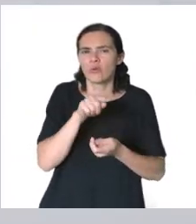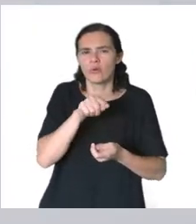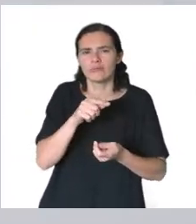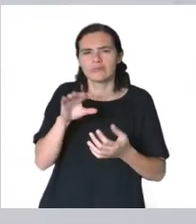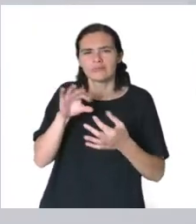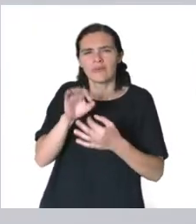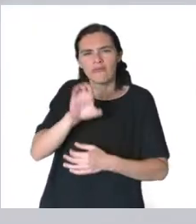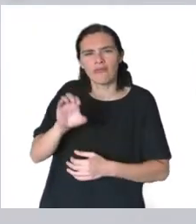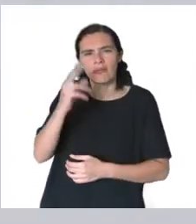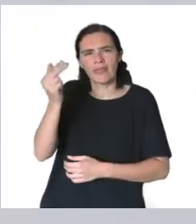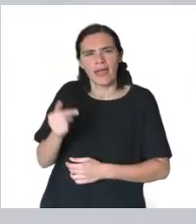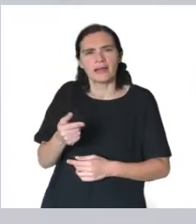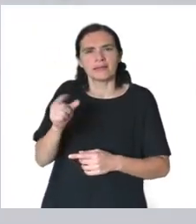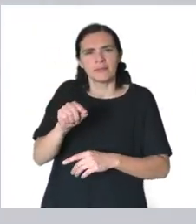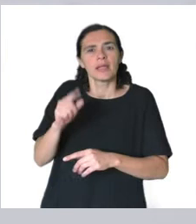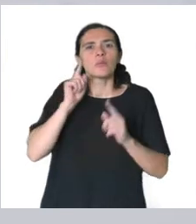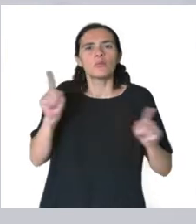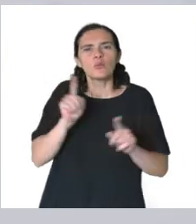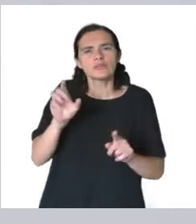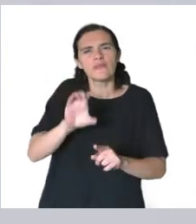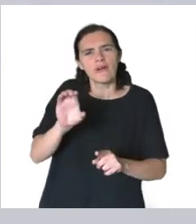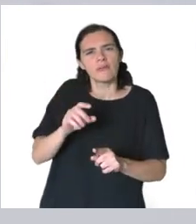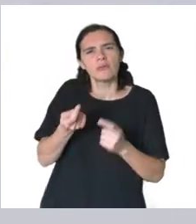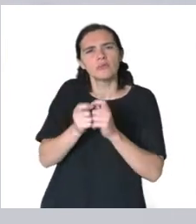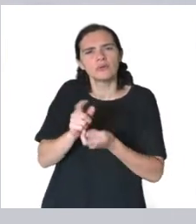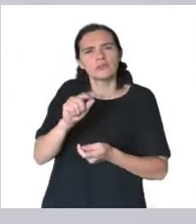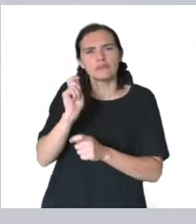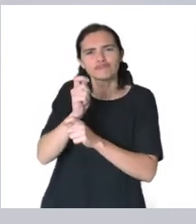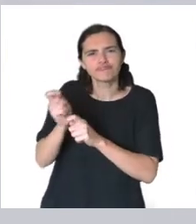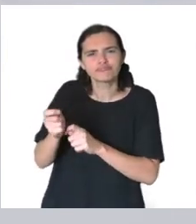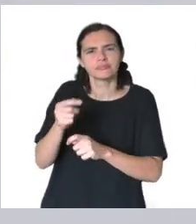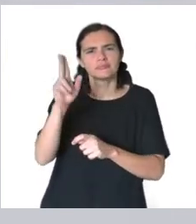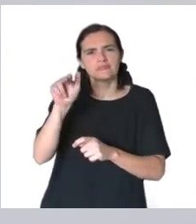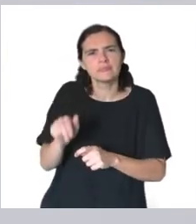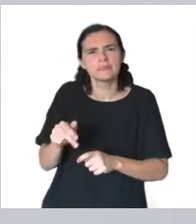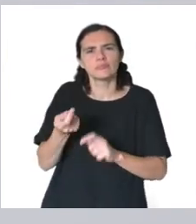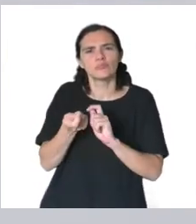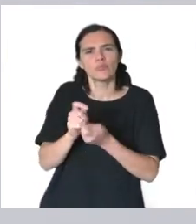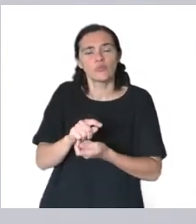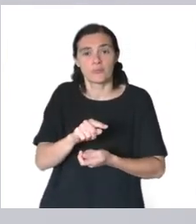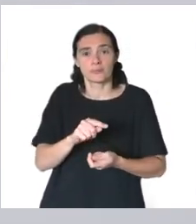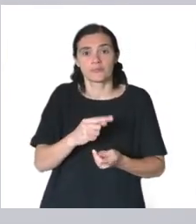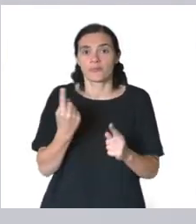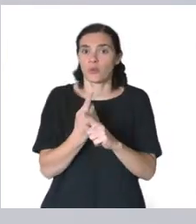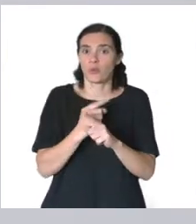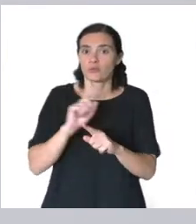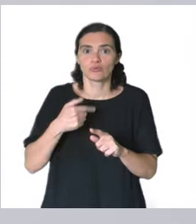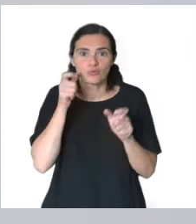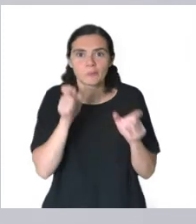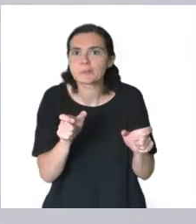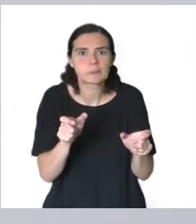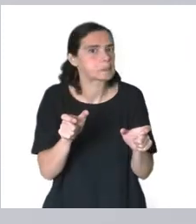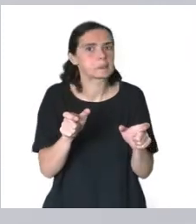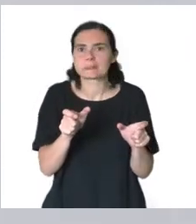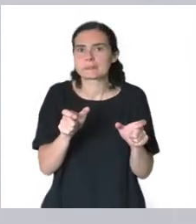is part of art, part of music, part of sculpture, part of painting. Things that